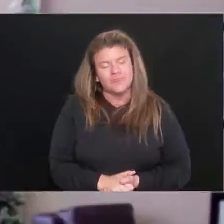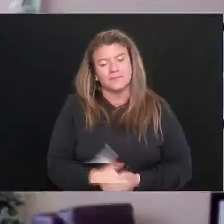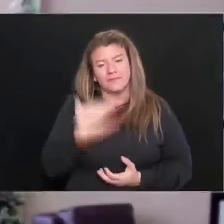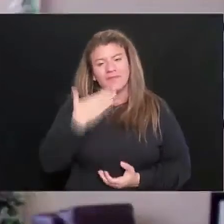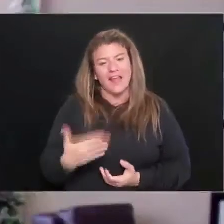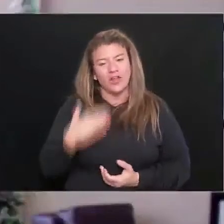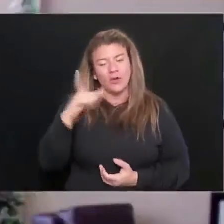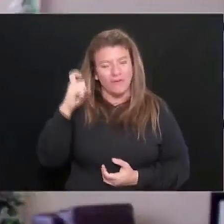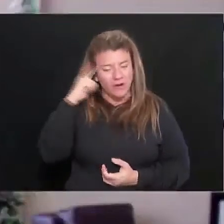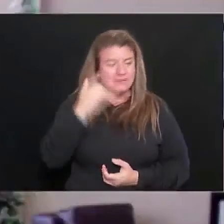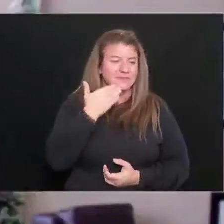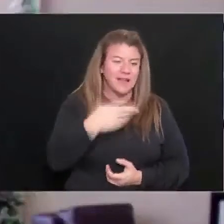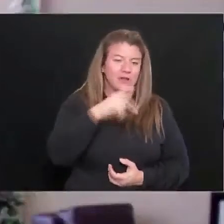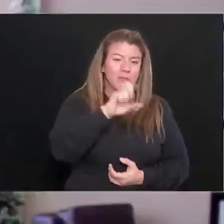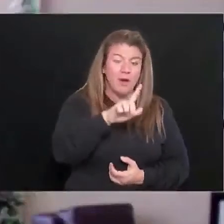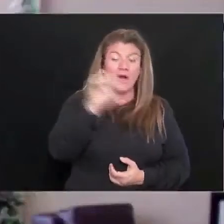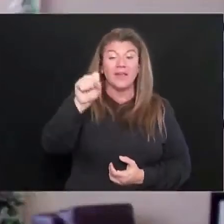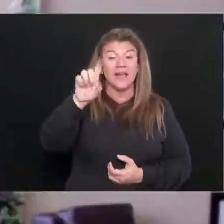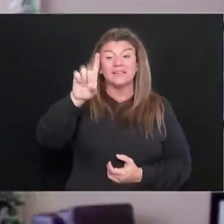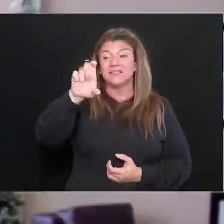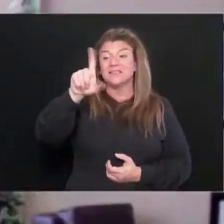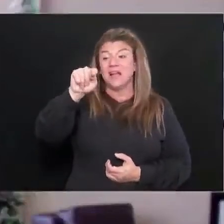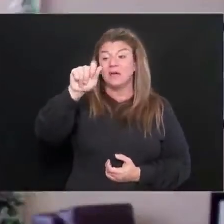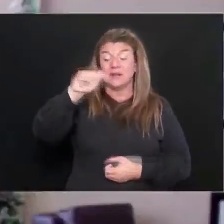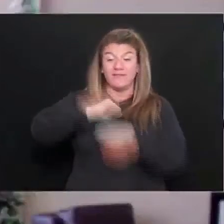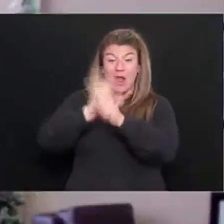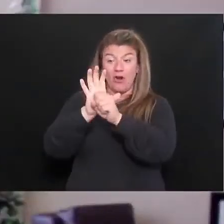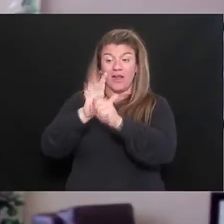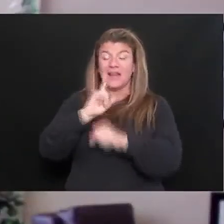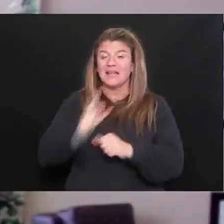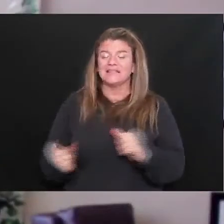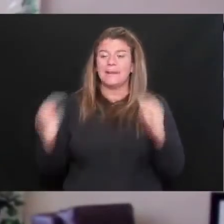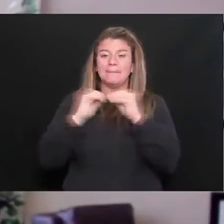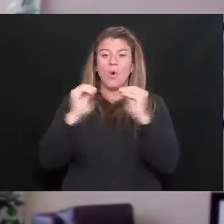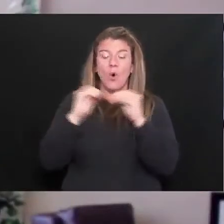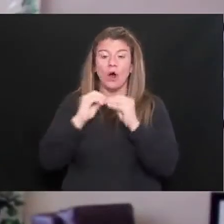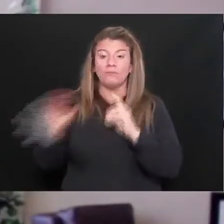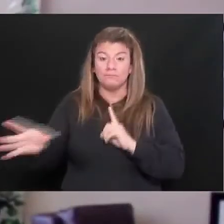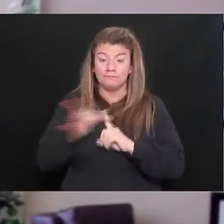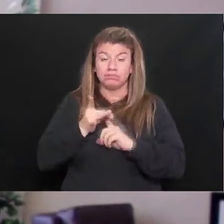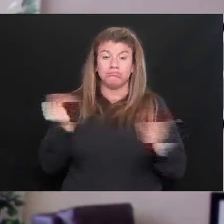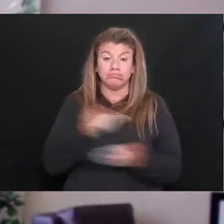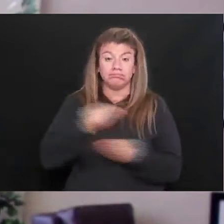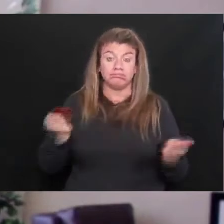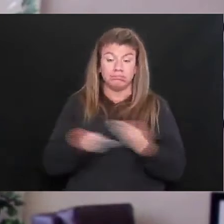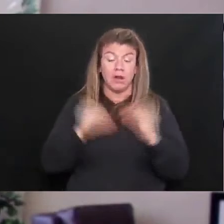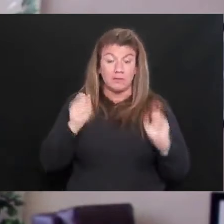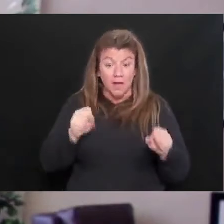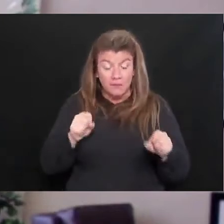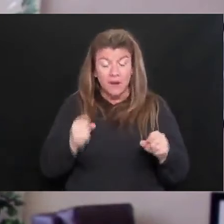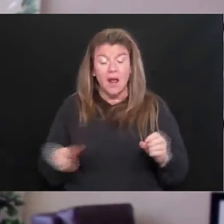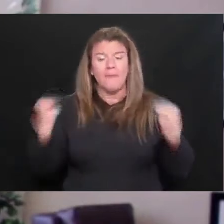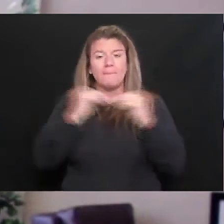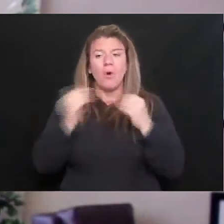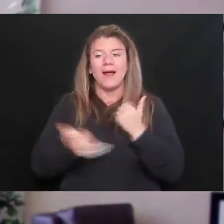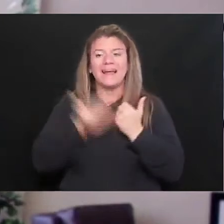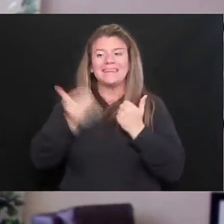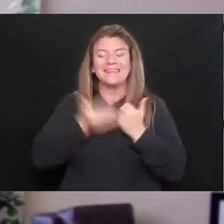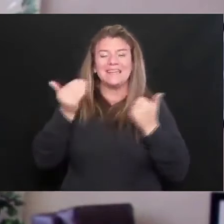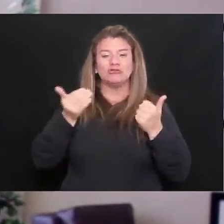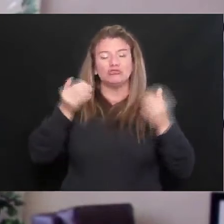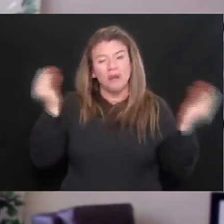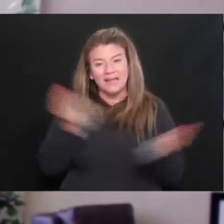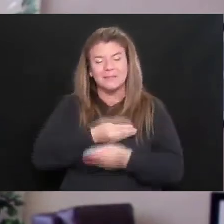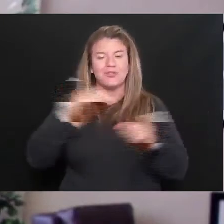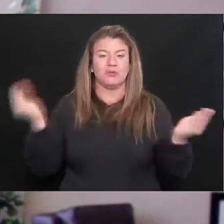Paul. Yes, Paul, the Delta variant is much more highly contagious and much more easily